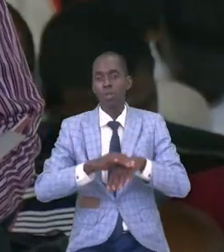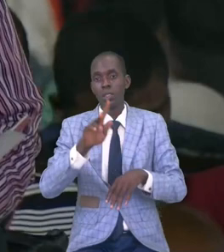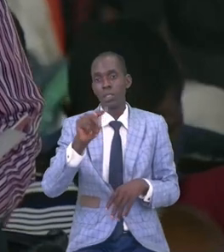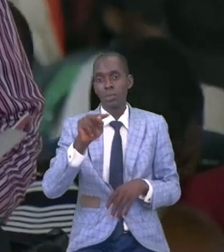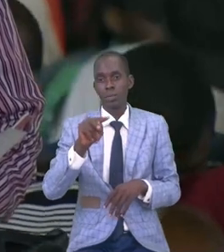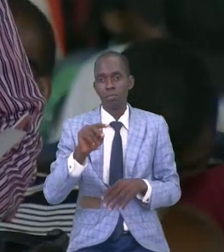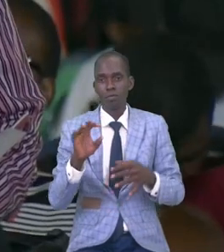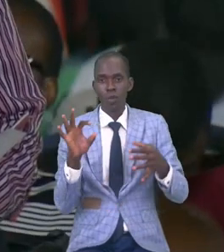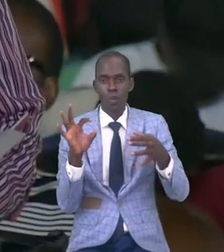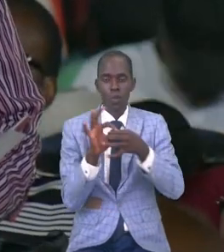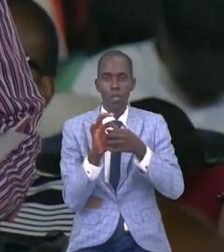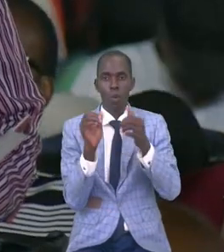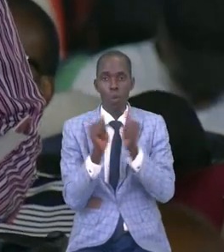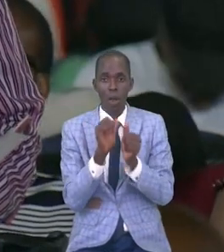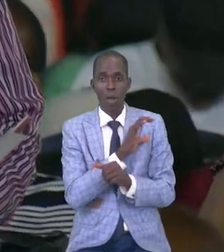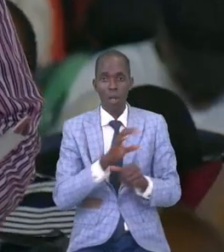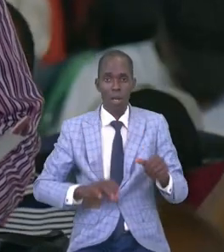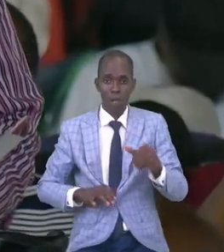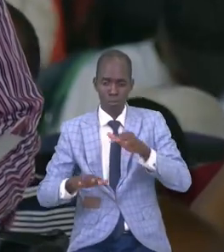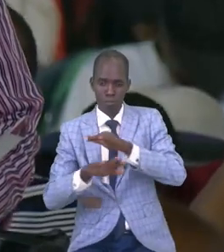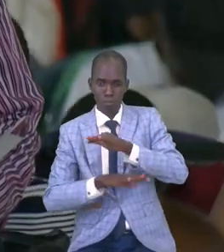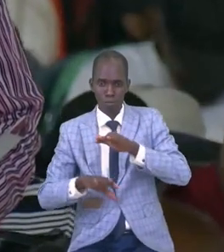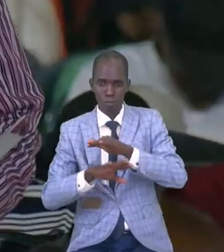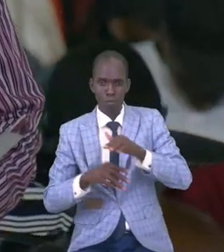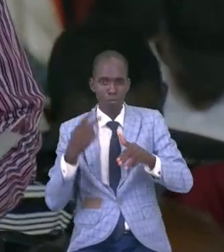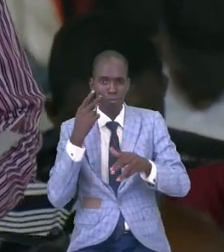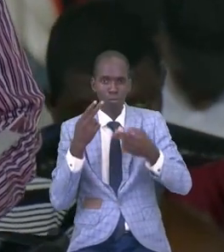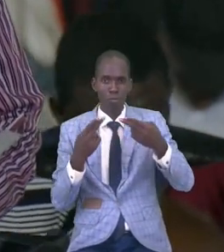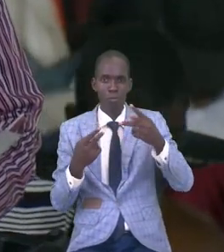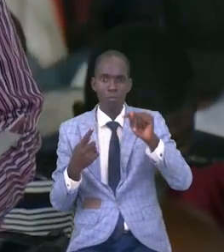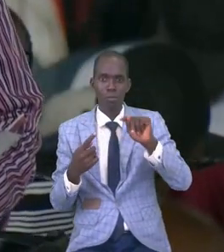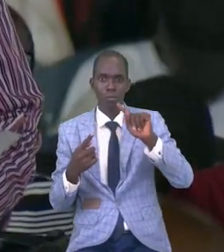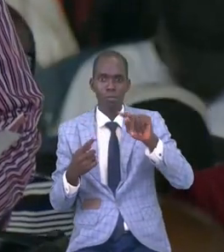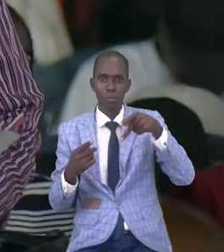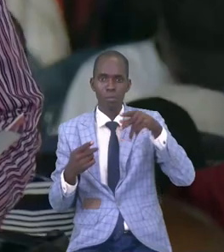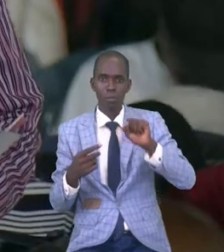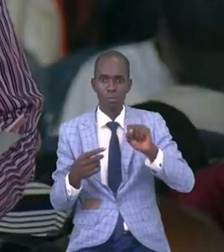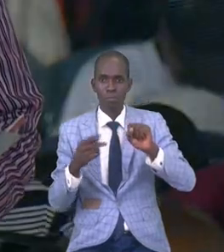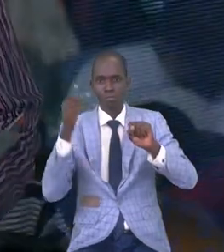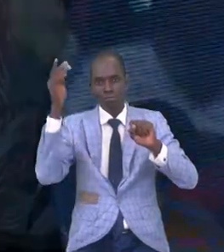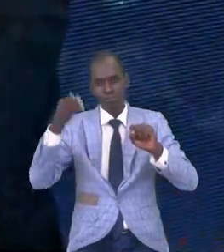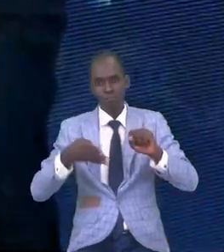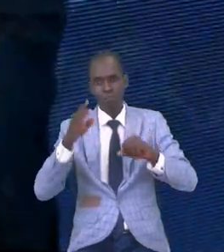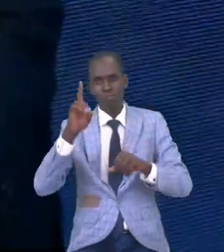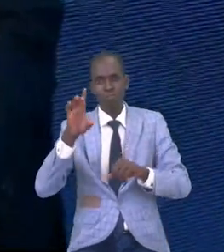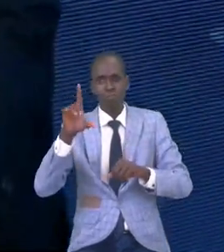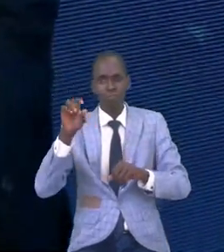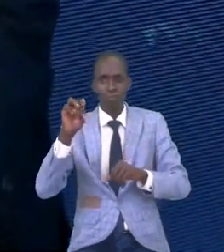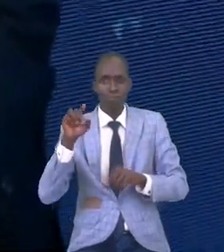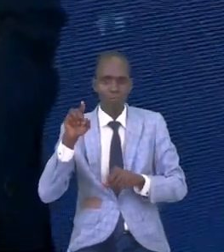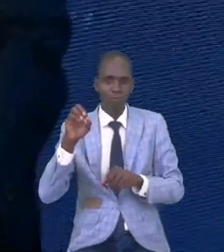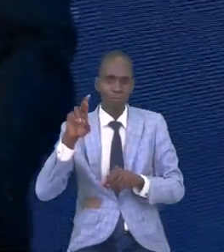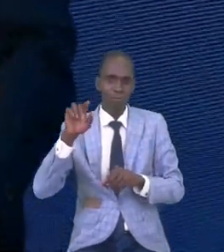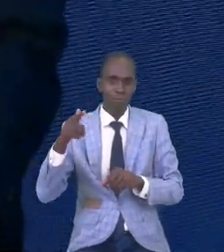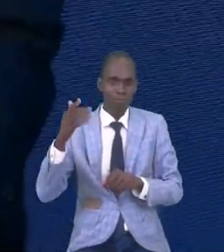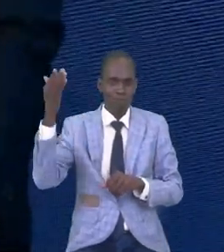Please, let's ensure names are clearly written with their telephone numbers